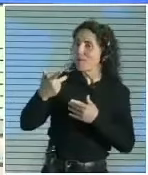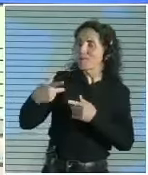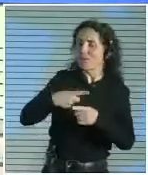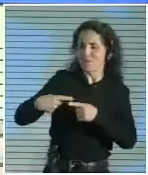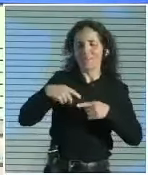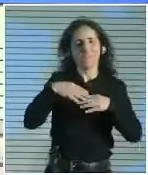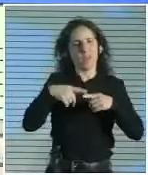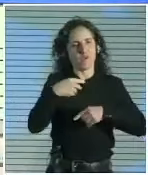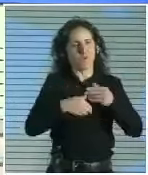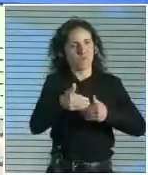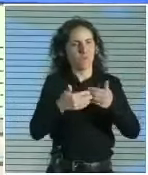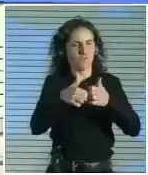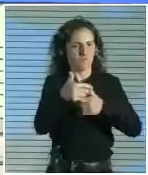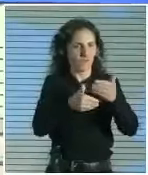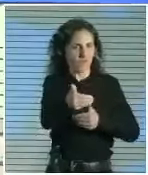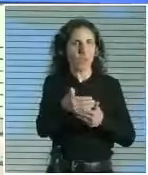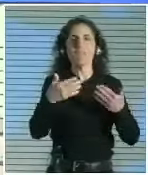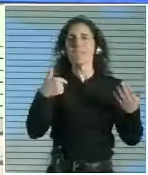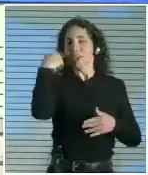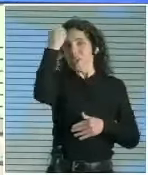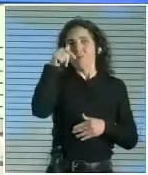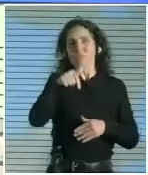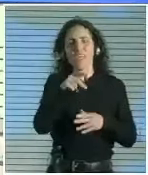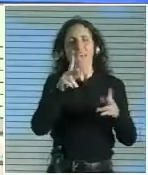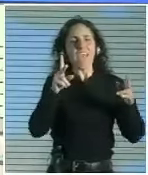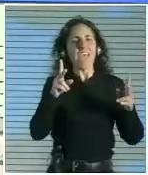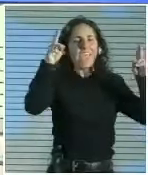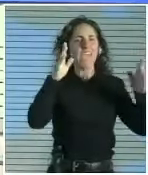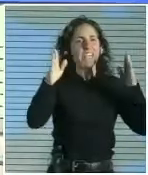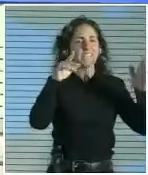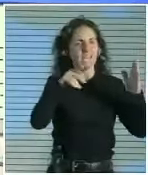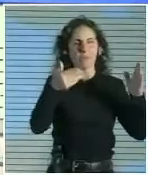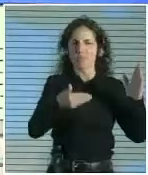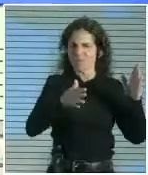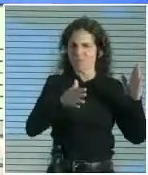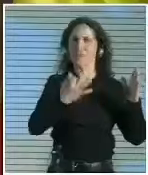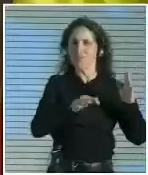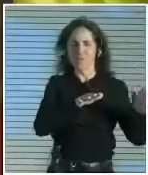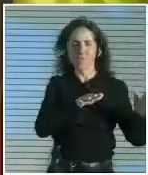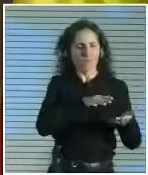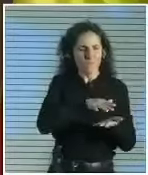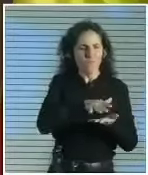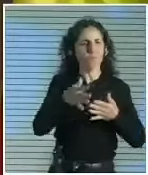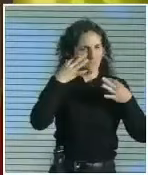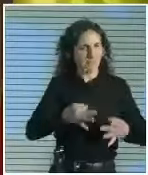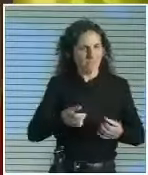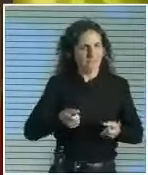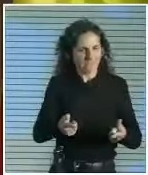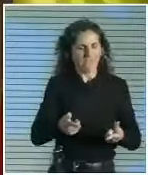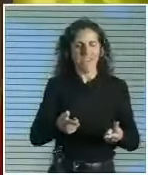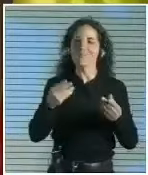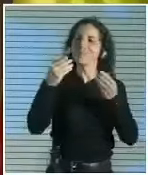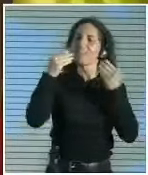very important step where we can have real impact. Thank you so much, Kees, for that reflection. It would be really amazing